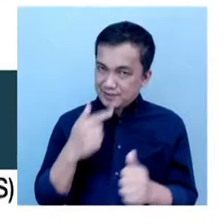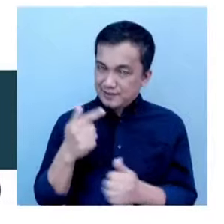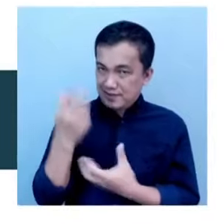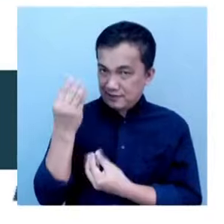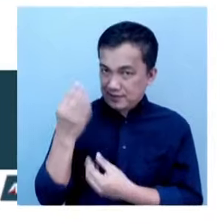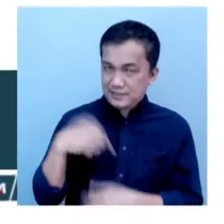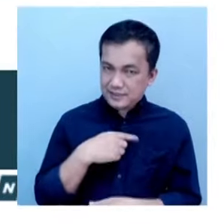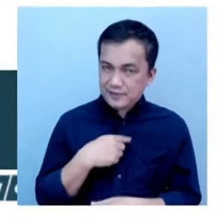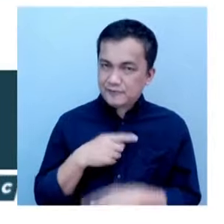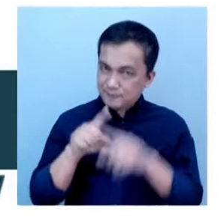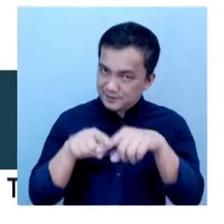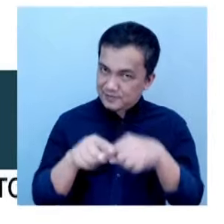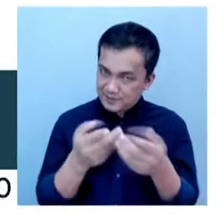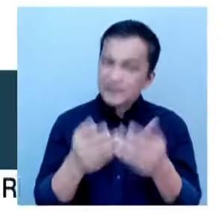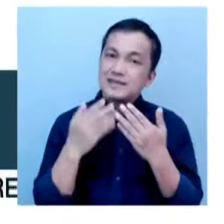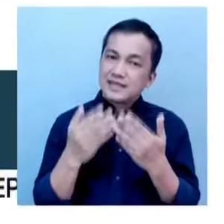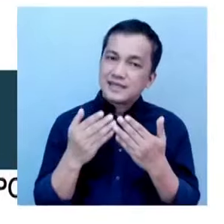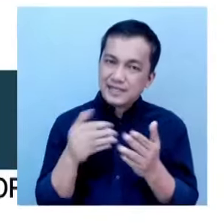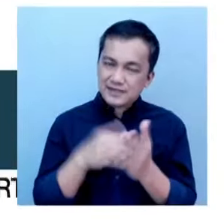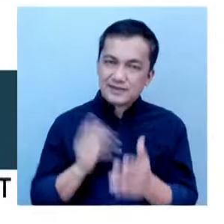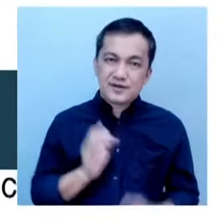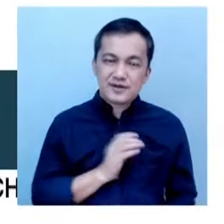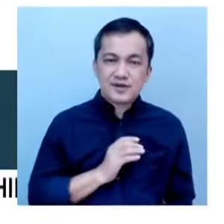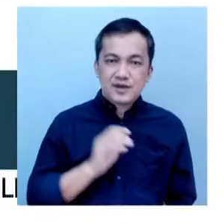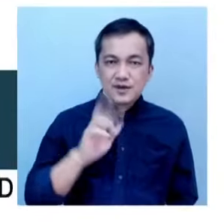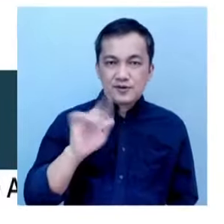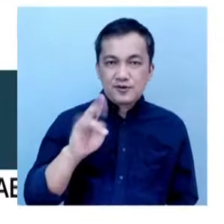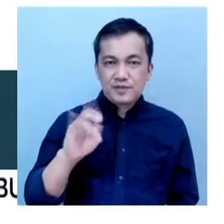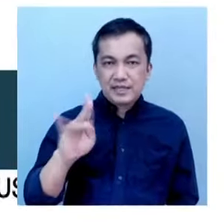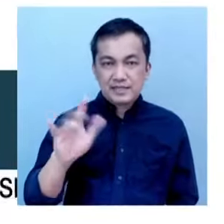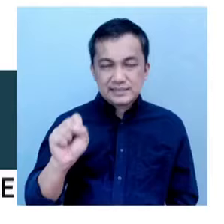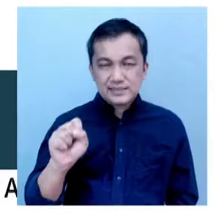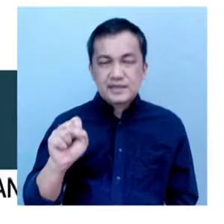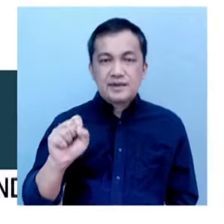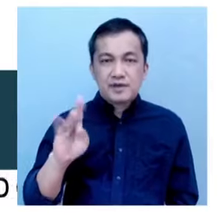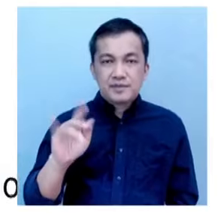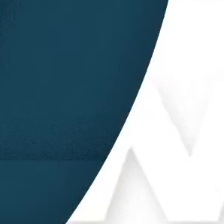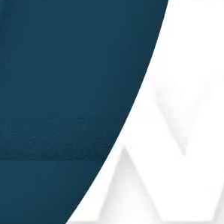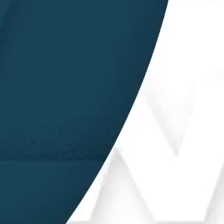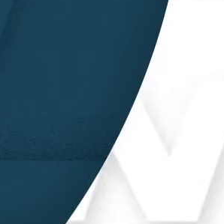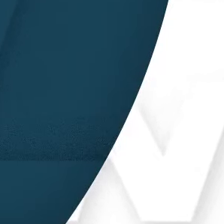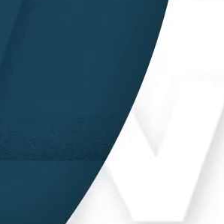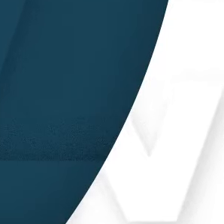We're counting on you. Thanks again. Congressman Robert A. Barbers there joining us this noon. Really appreciate it.